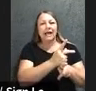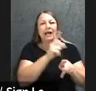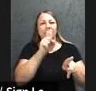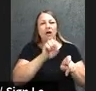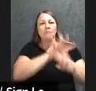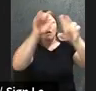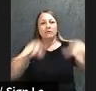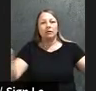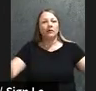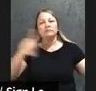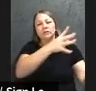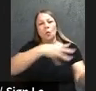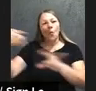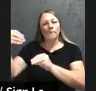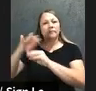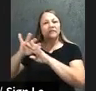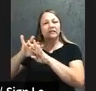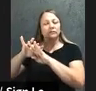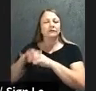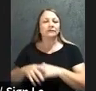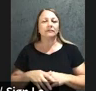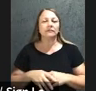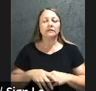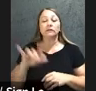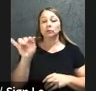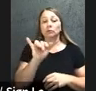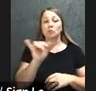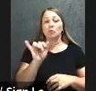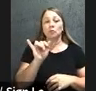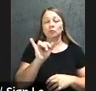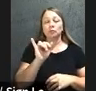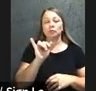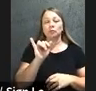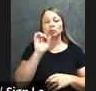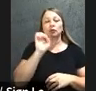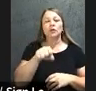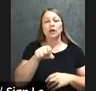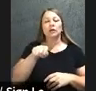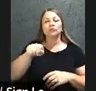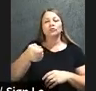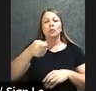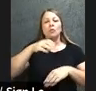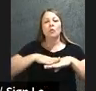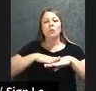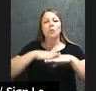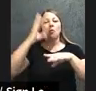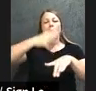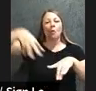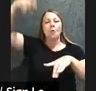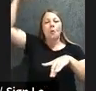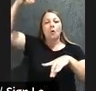So also information about you can turn on the exhaust fan in your bathroom and